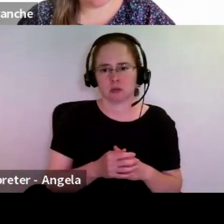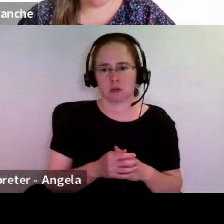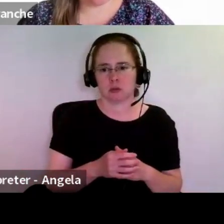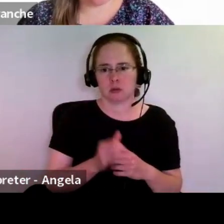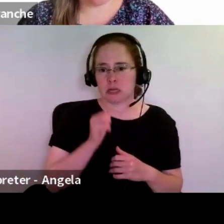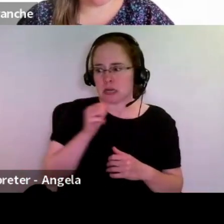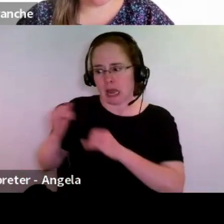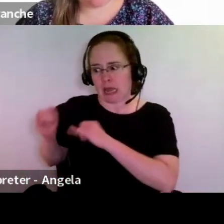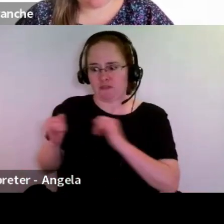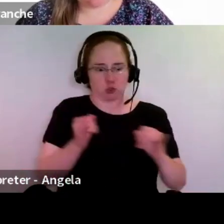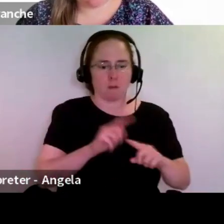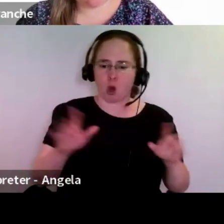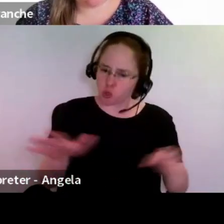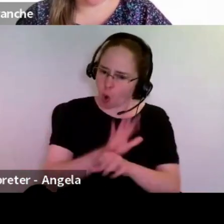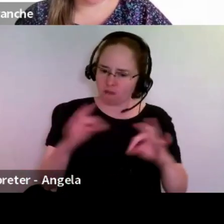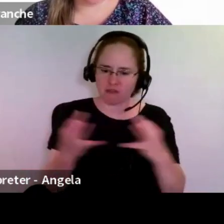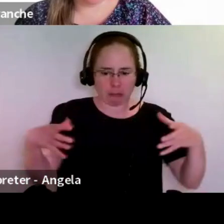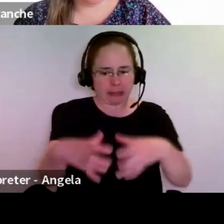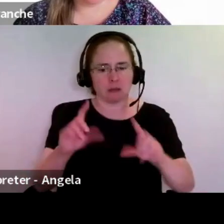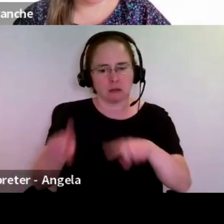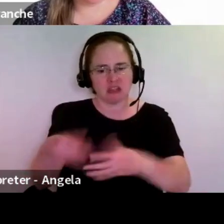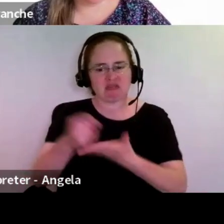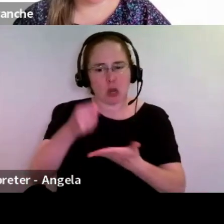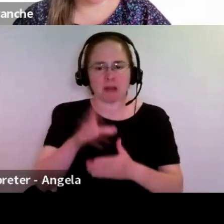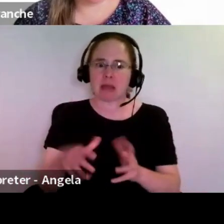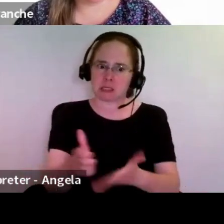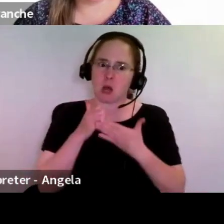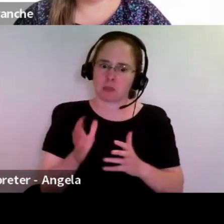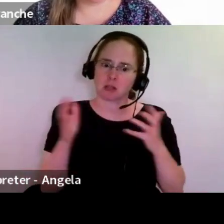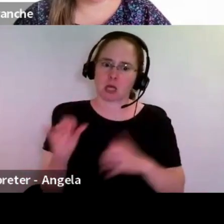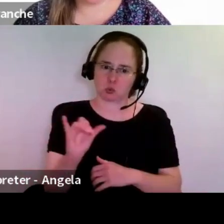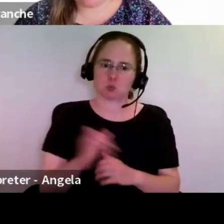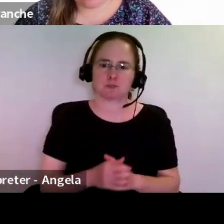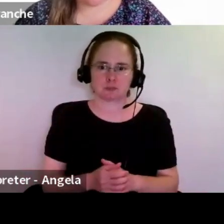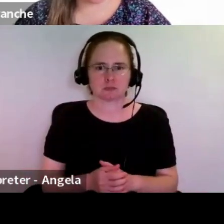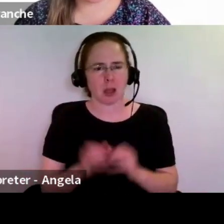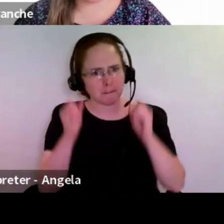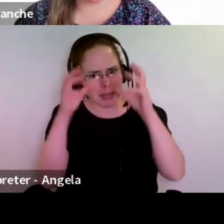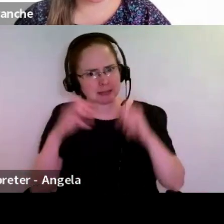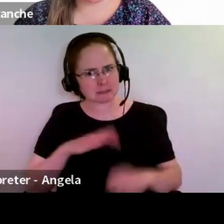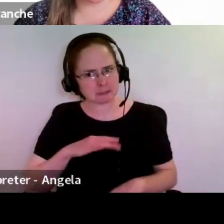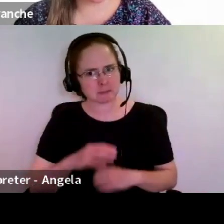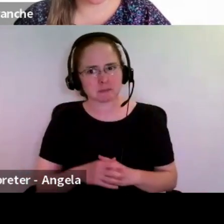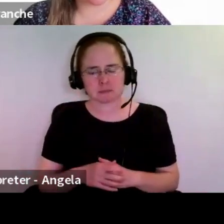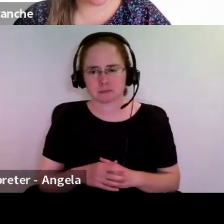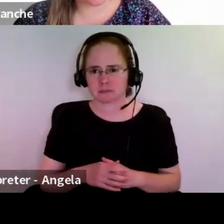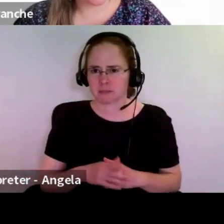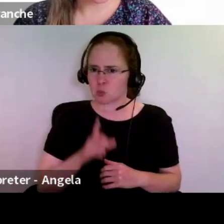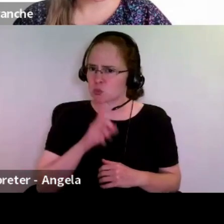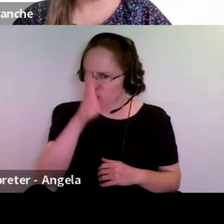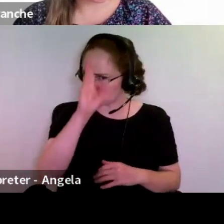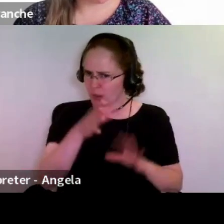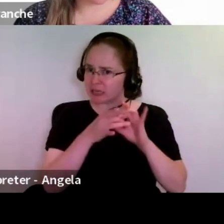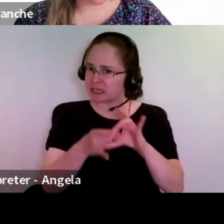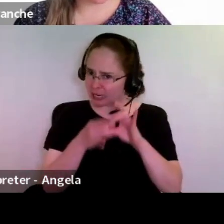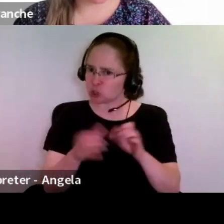us individual, as a whole family itself is what's helped us a lot as well. Amazing. And I just heard such a direct connection